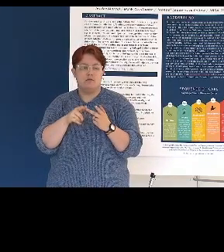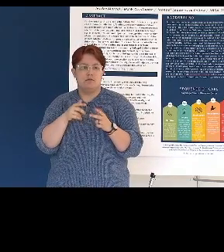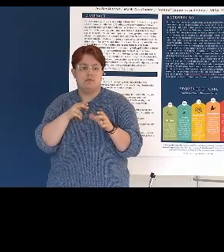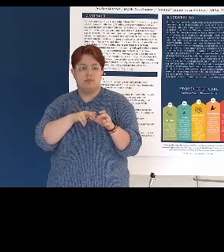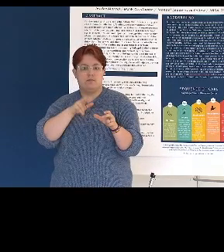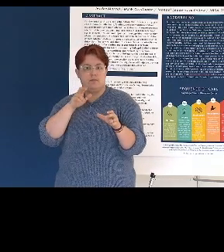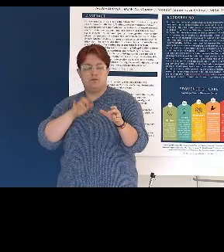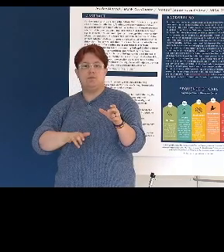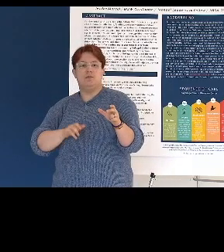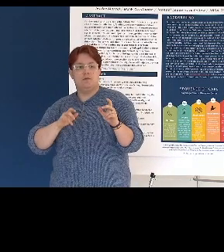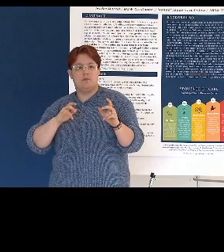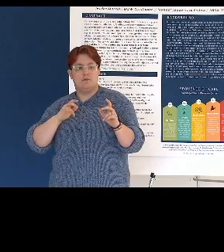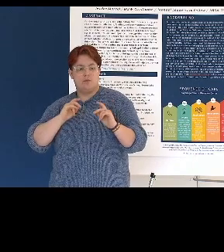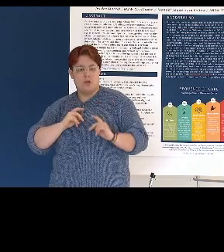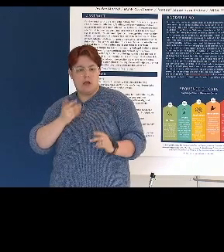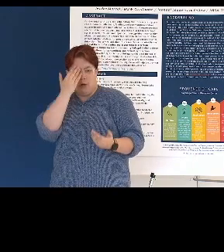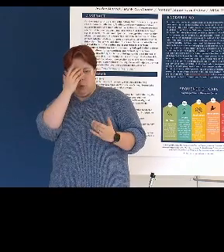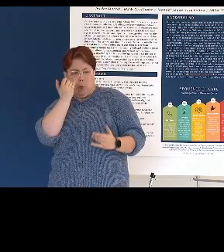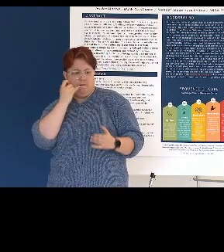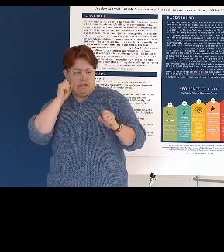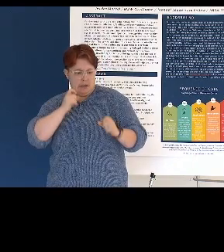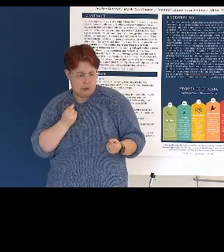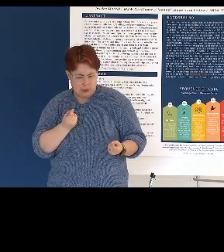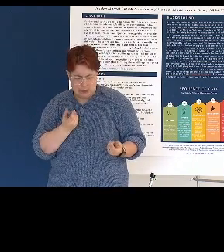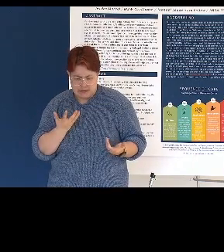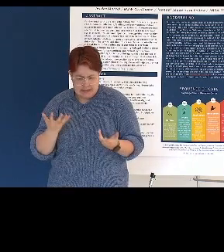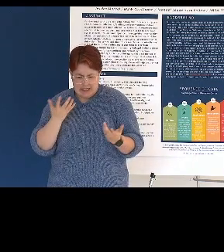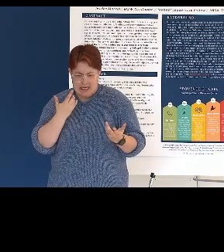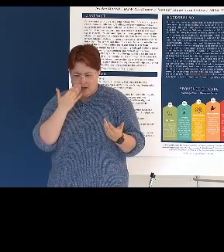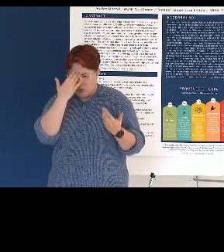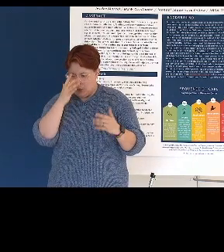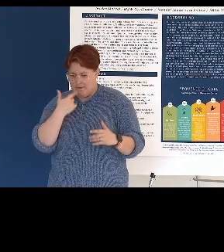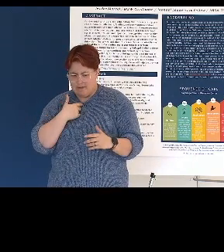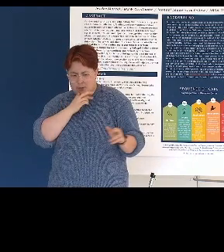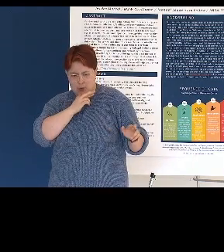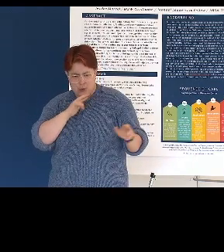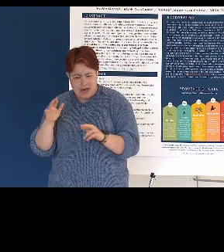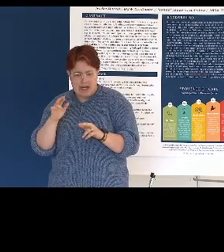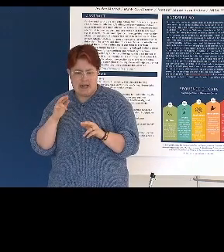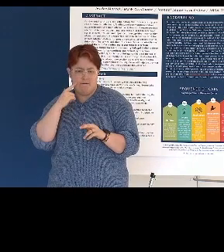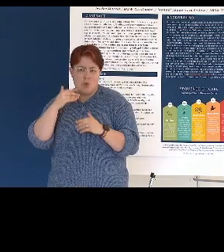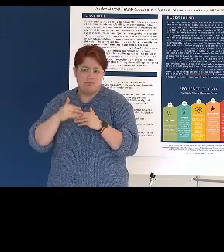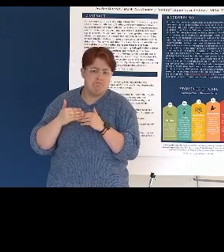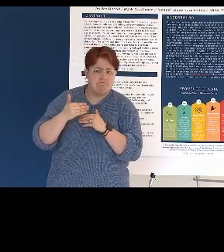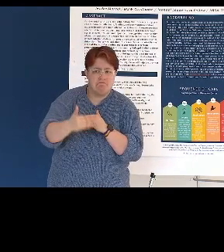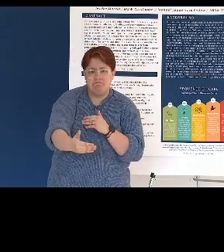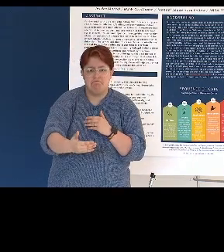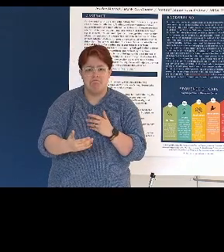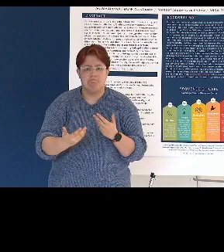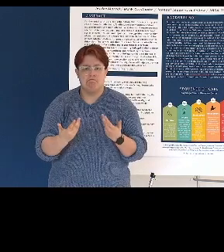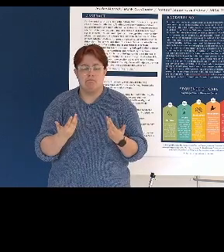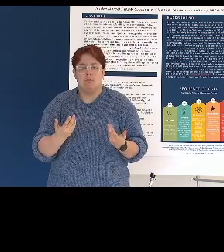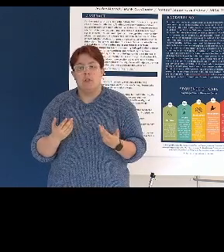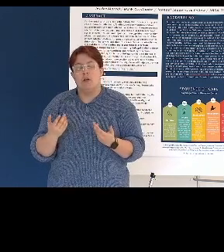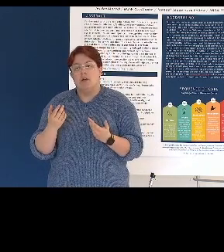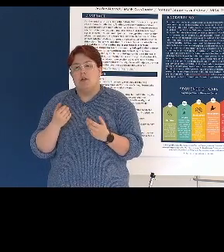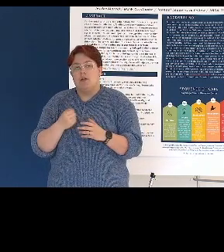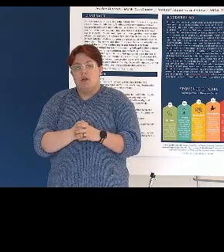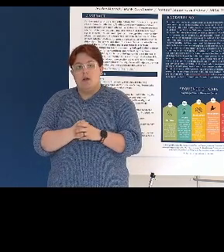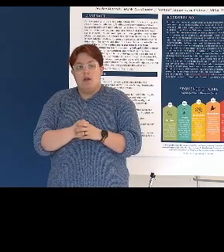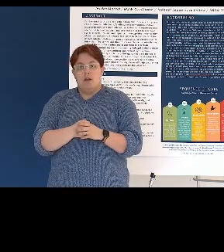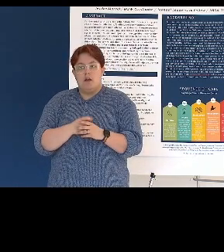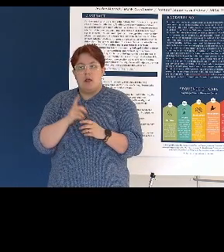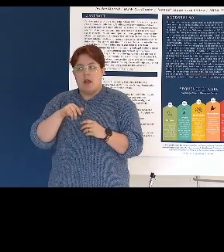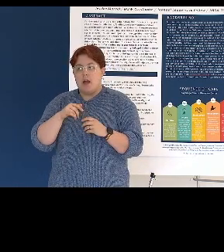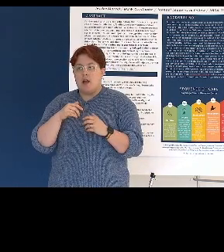that overall feeling of, I don't know if I can do this. I don't know if I'm ready for what awaits me at work. And the